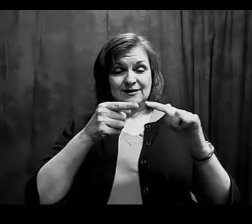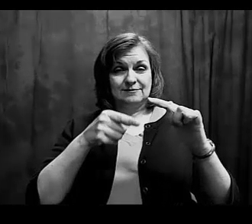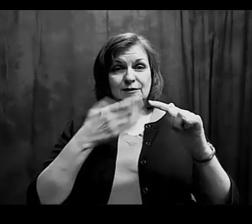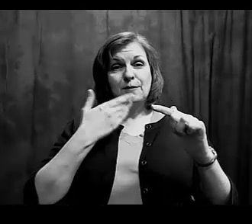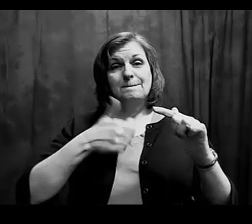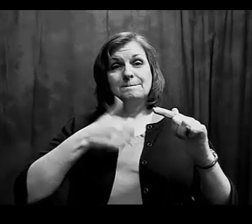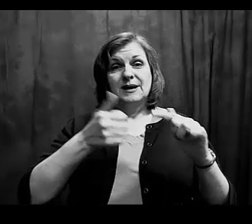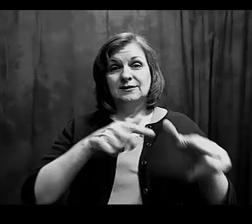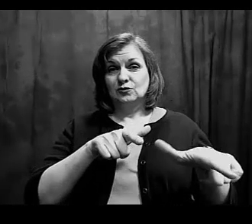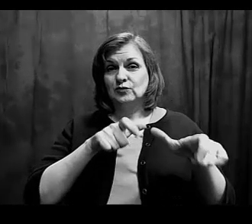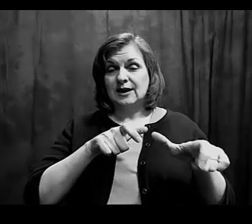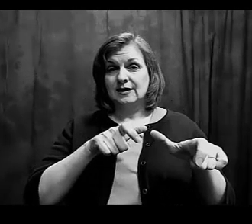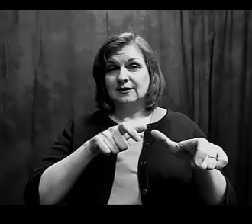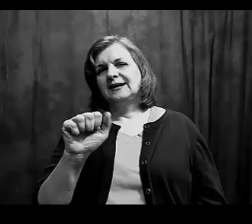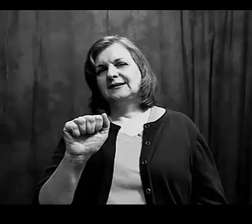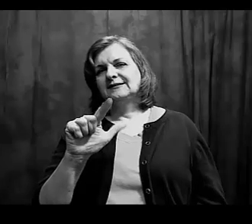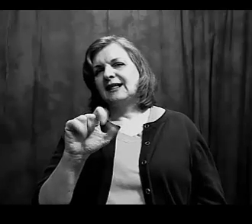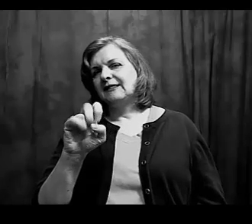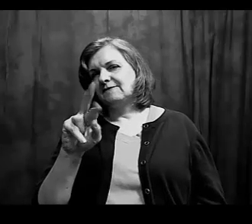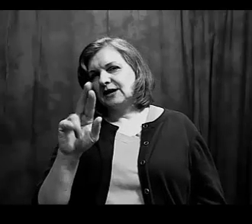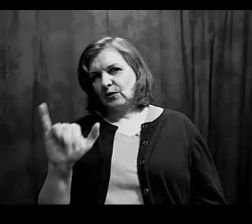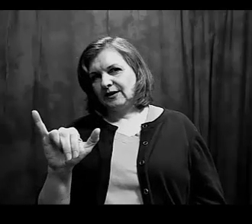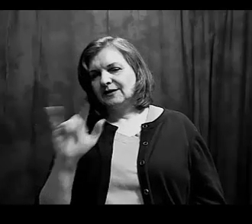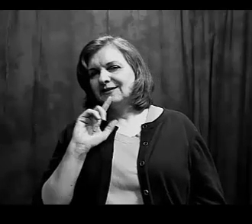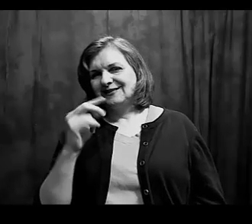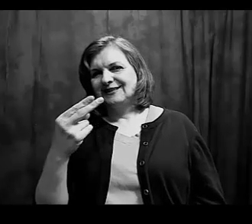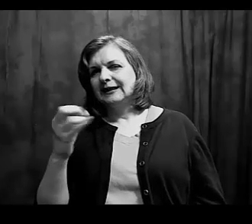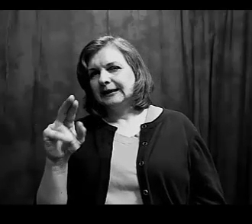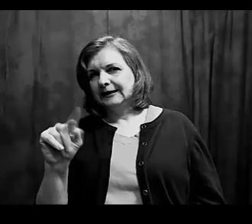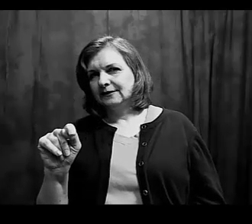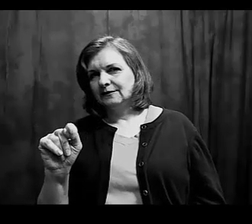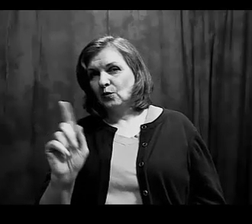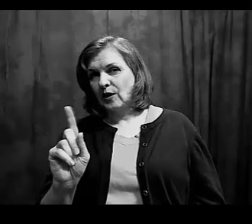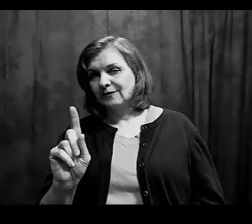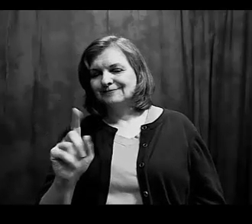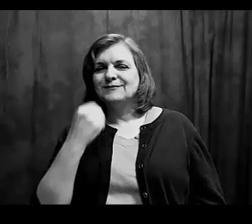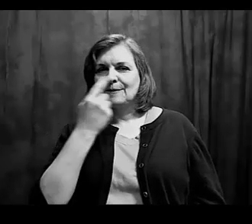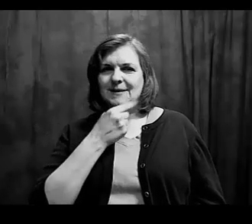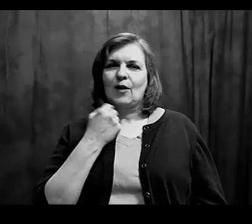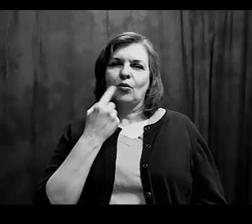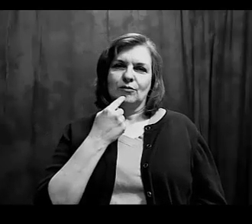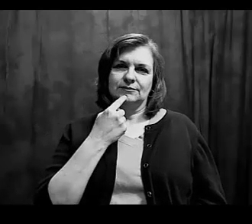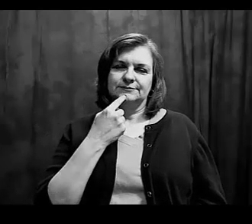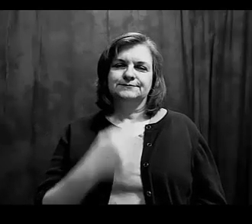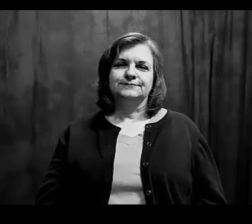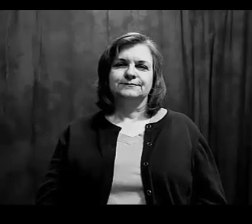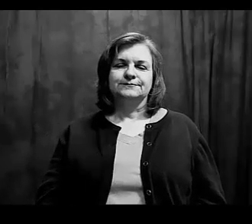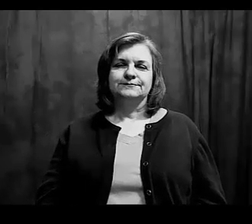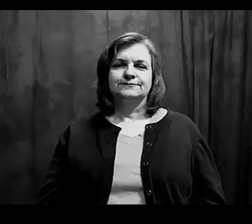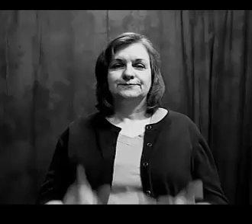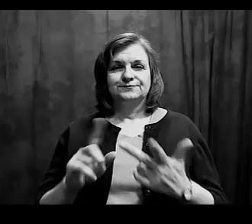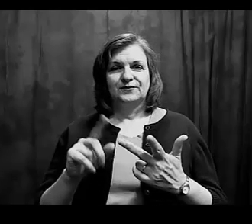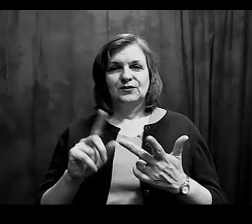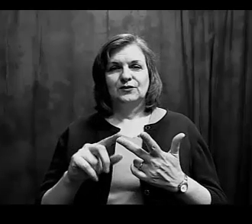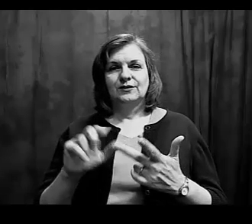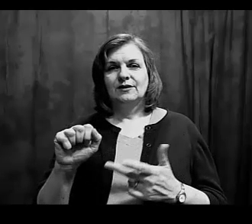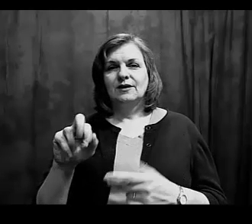The peak of the arginase curve fits at about 9.5. If these are